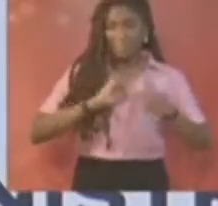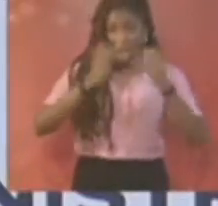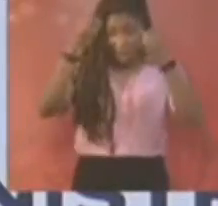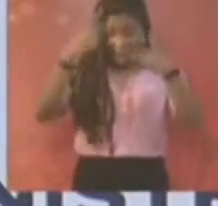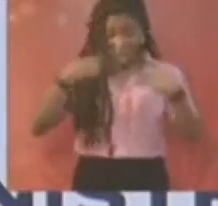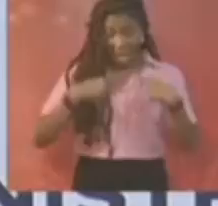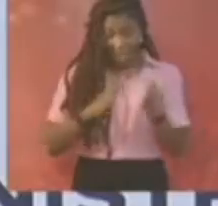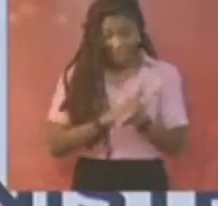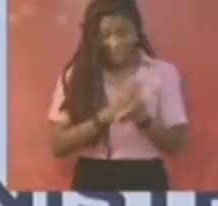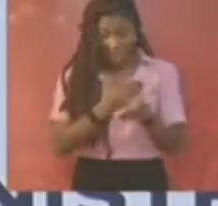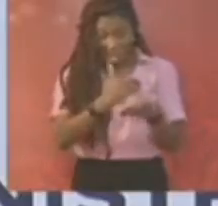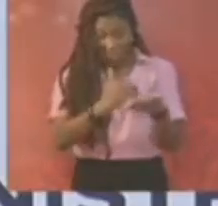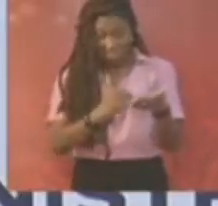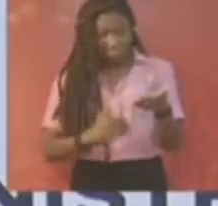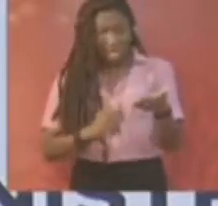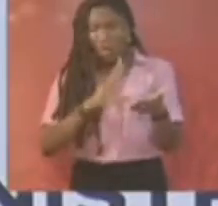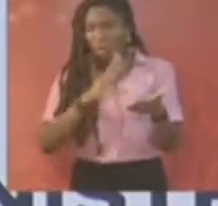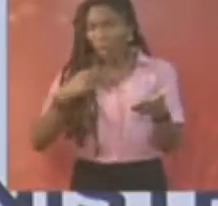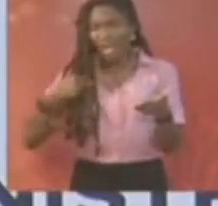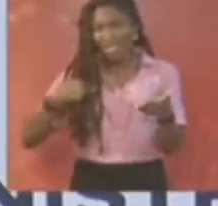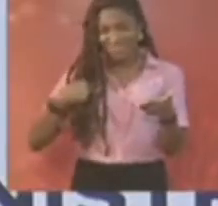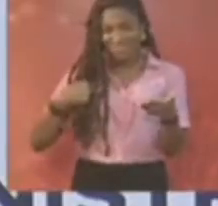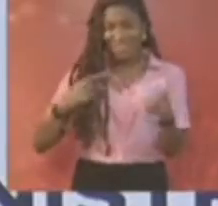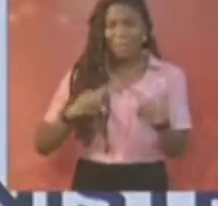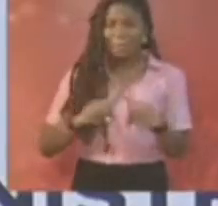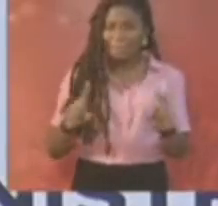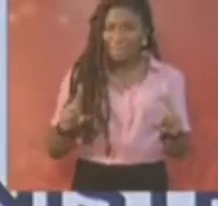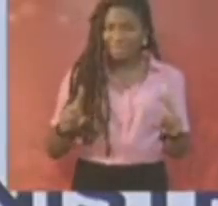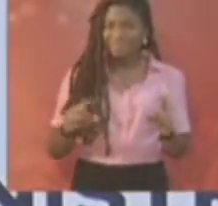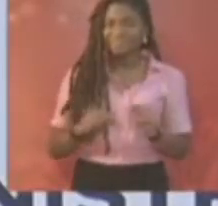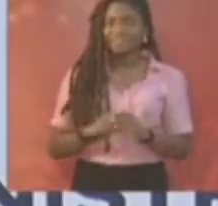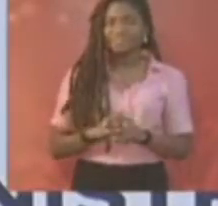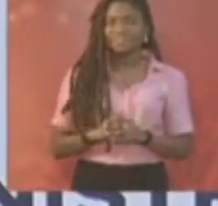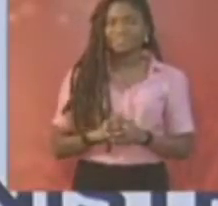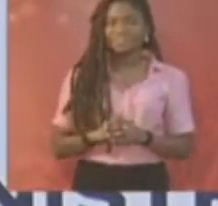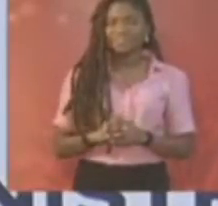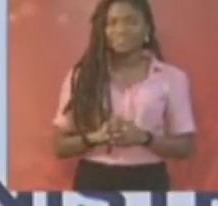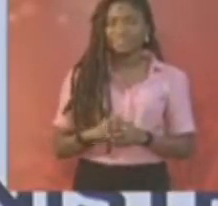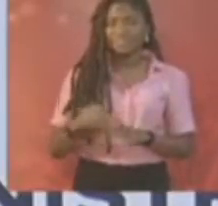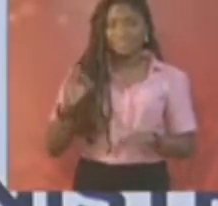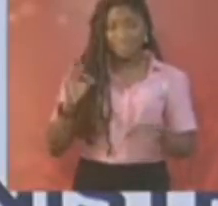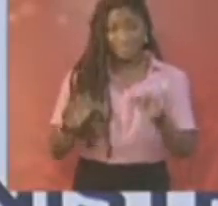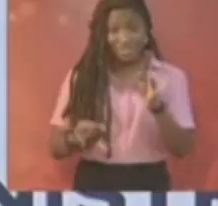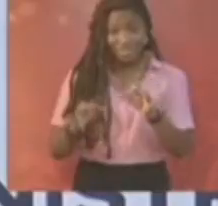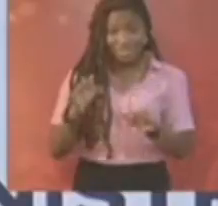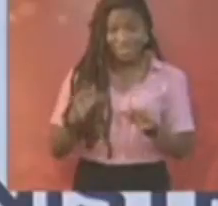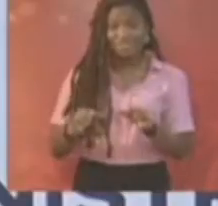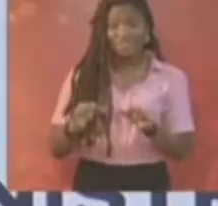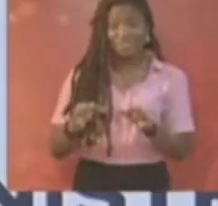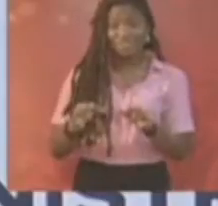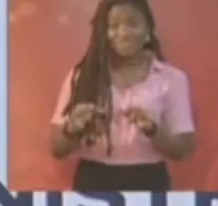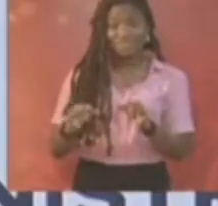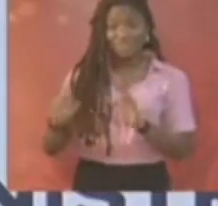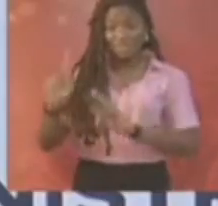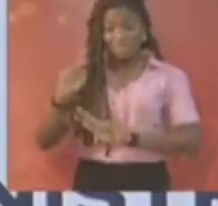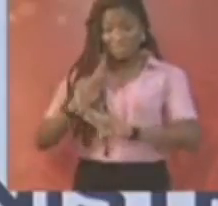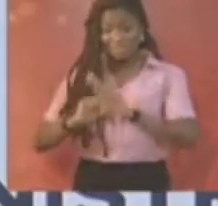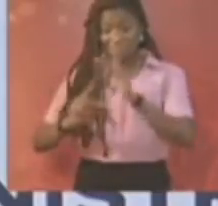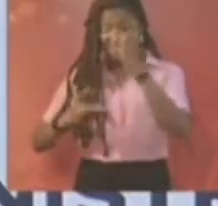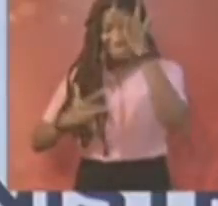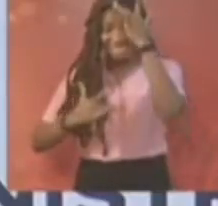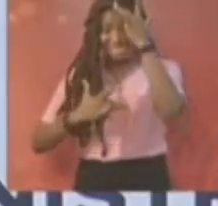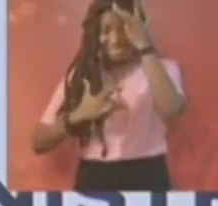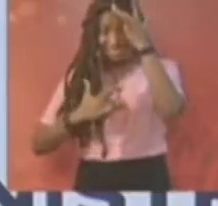time, so I don't have that in front of me, but we would expect that if there is close interaction between both the inmate population